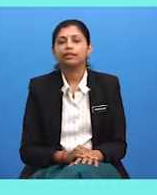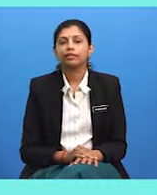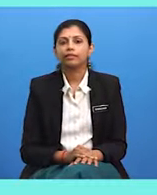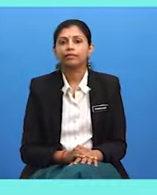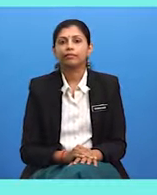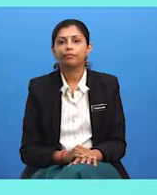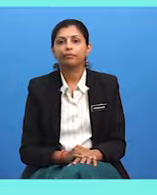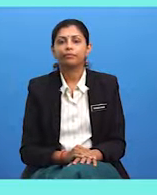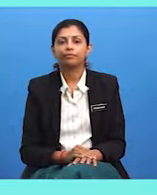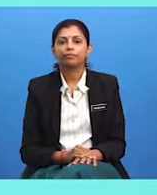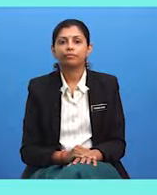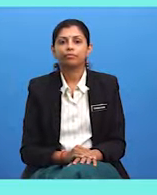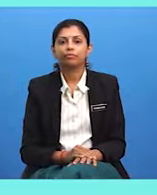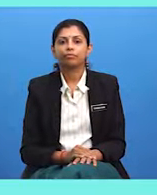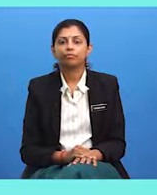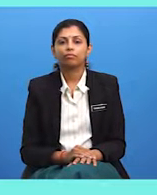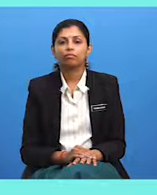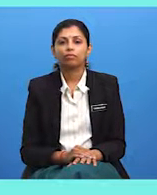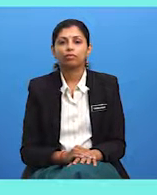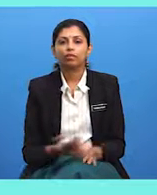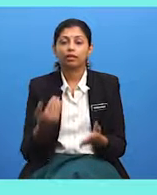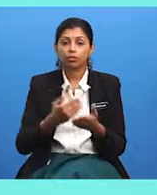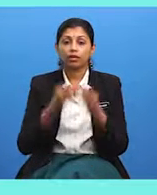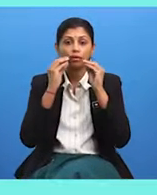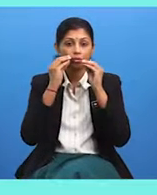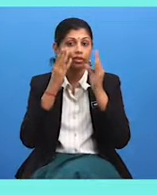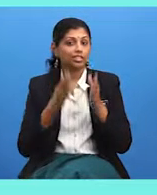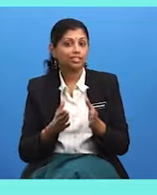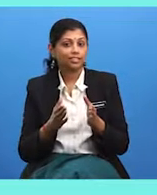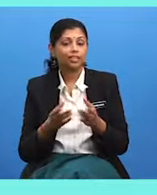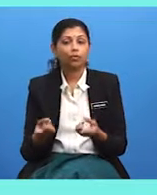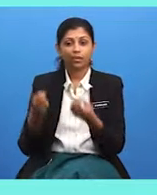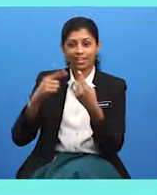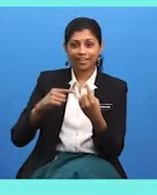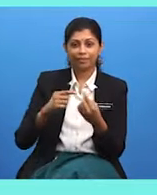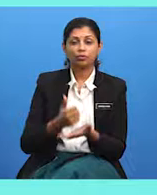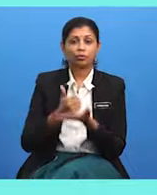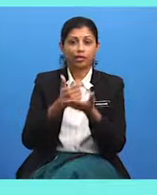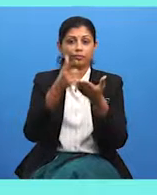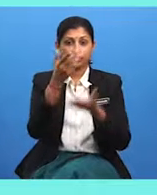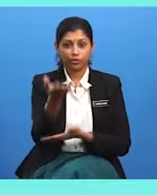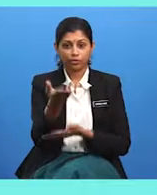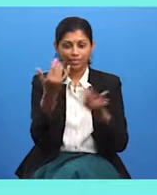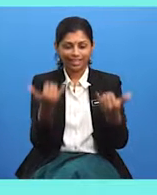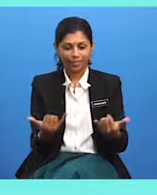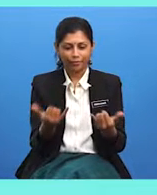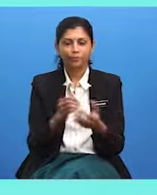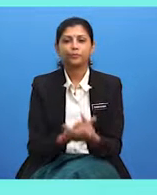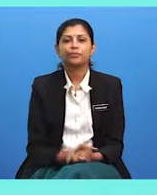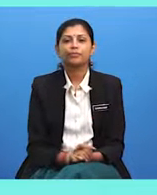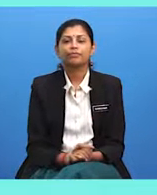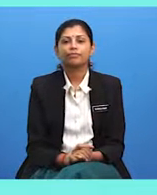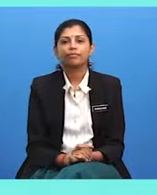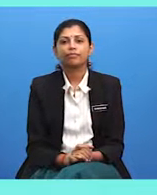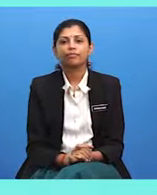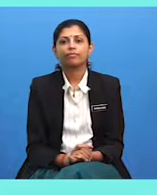not. My friend Zarina will help you clarify your doubts. Take it